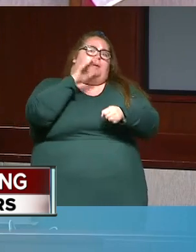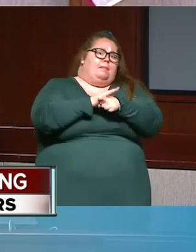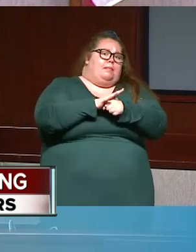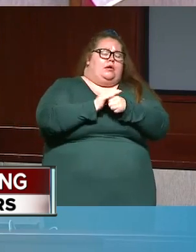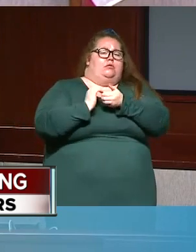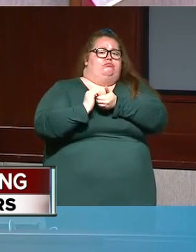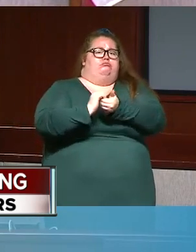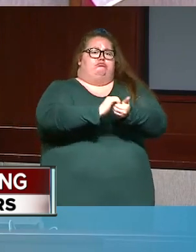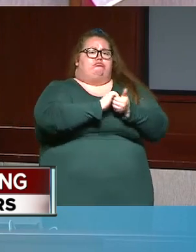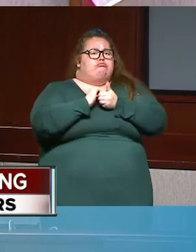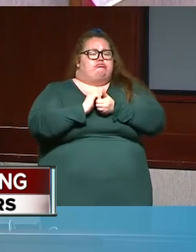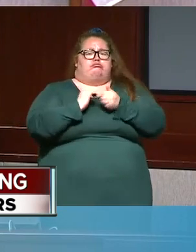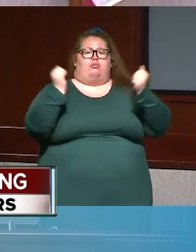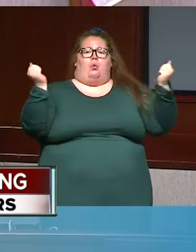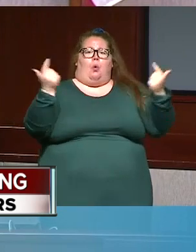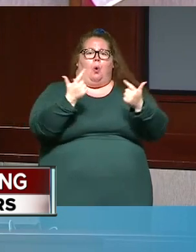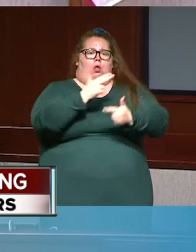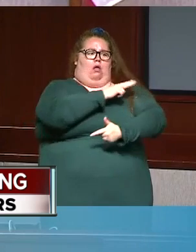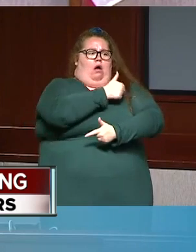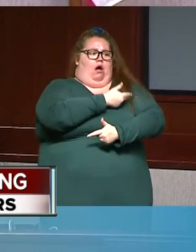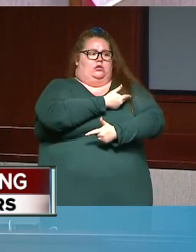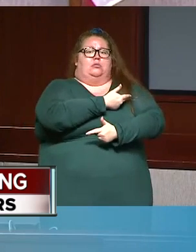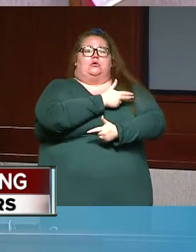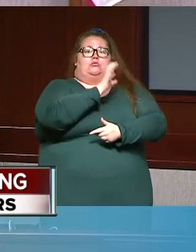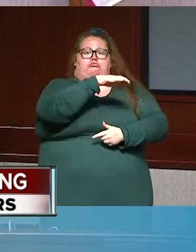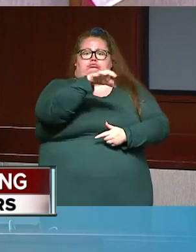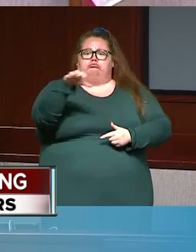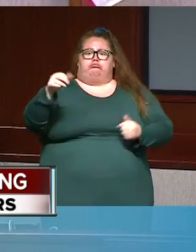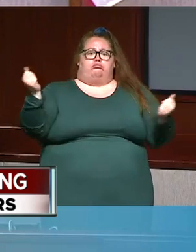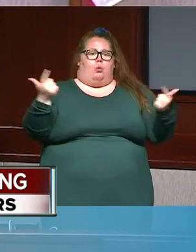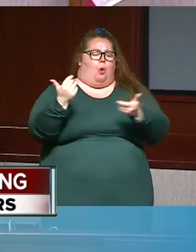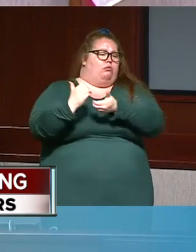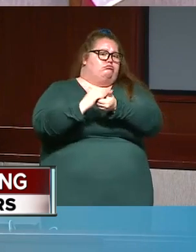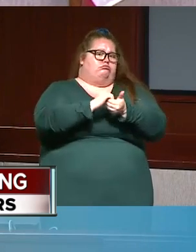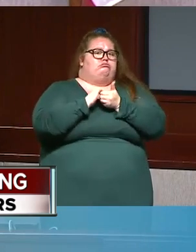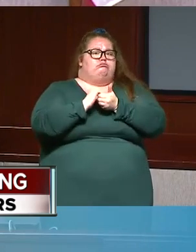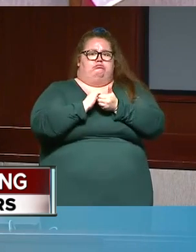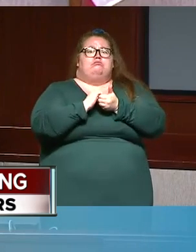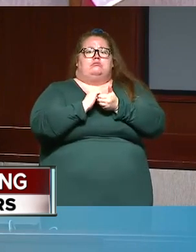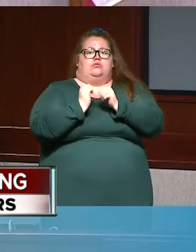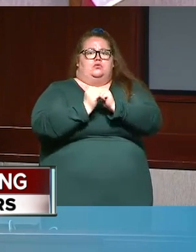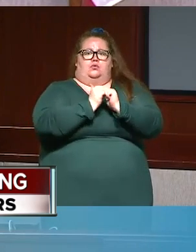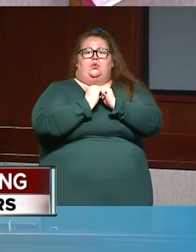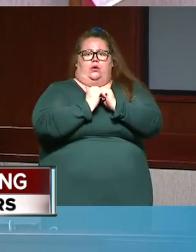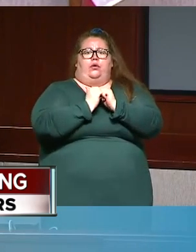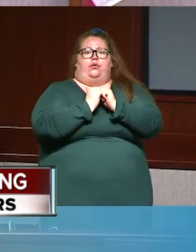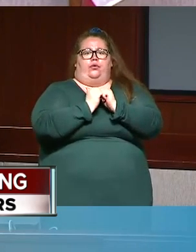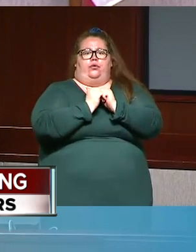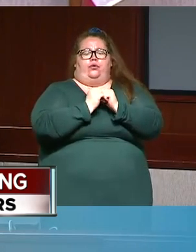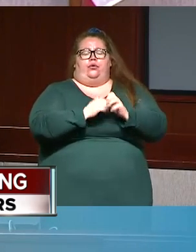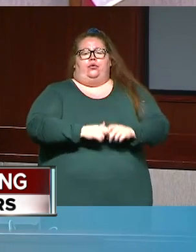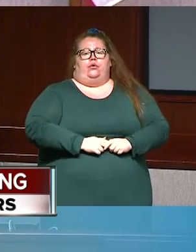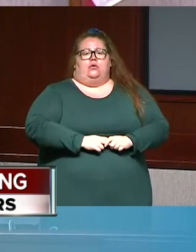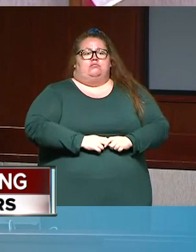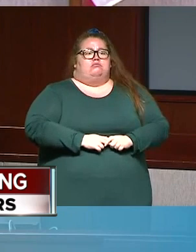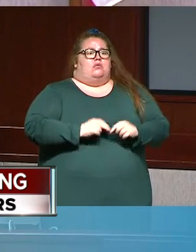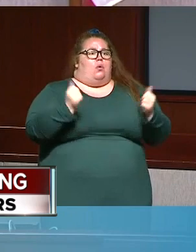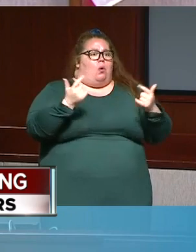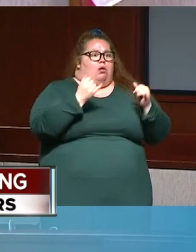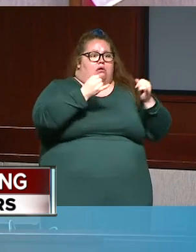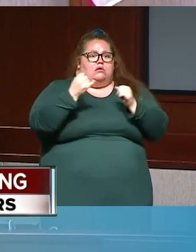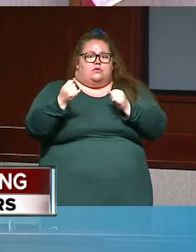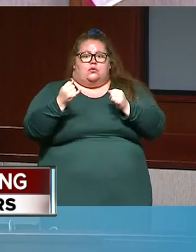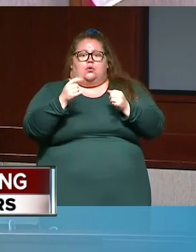here in Kern County to do our part in making sure that we meet the needs of individuals who are diagnosed or